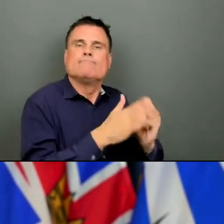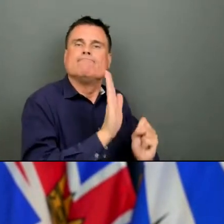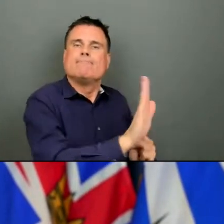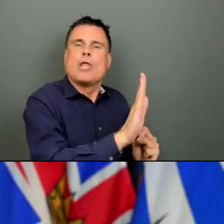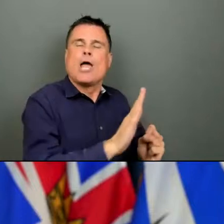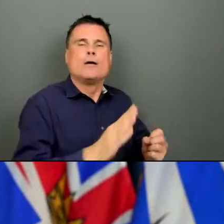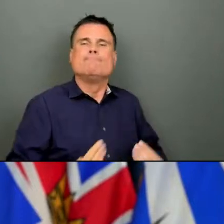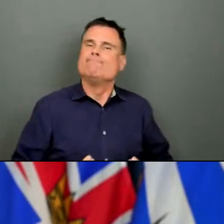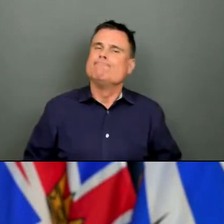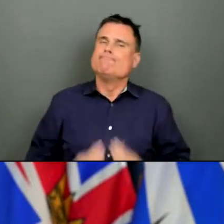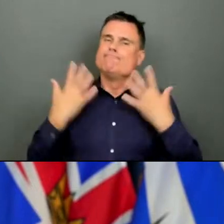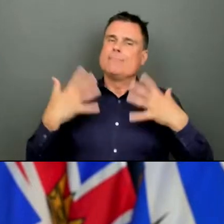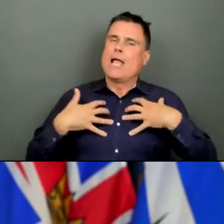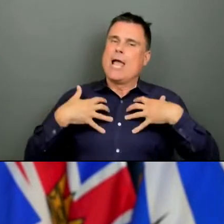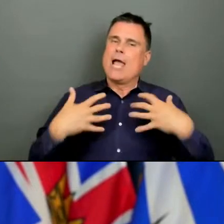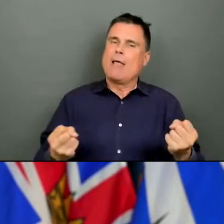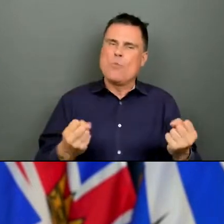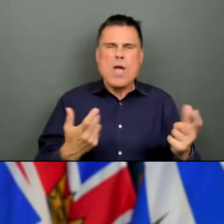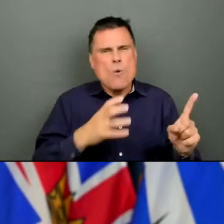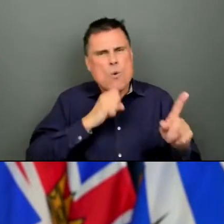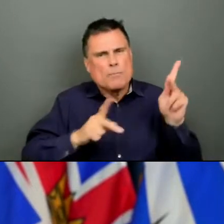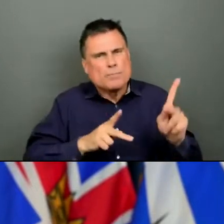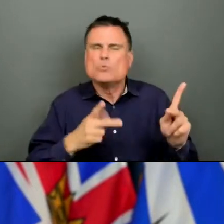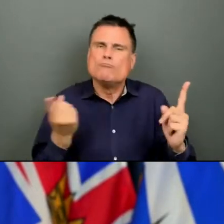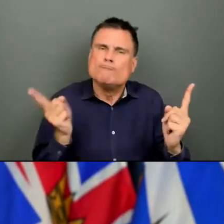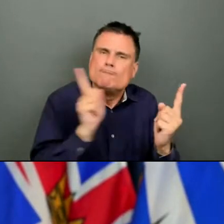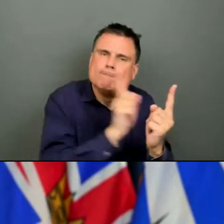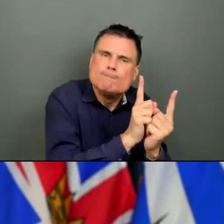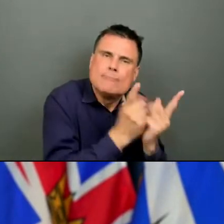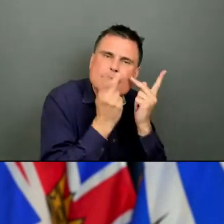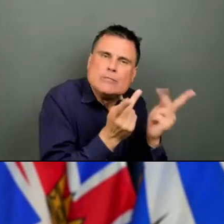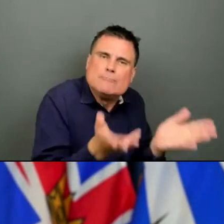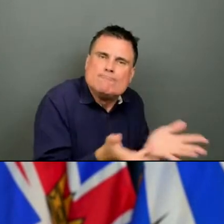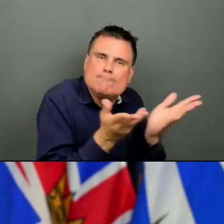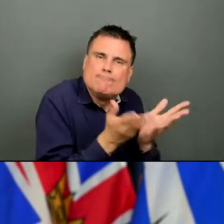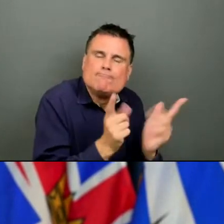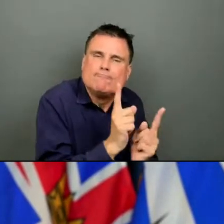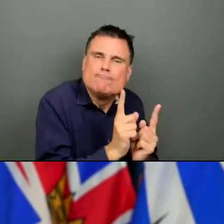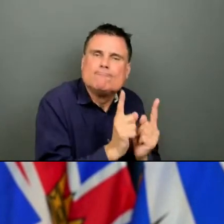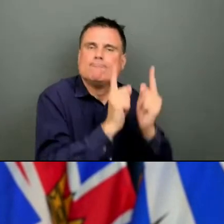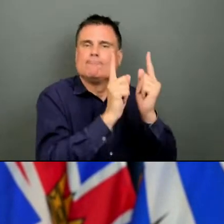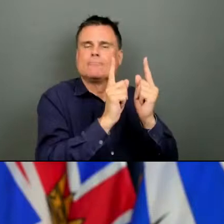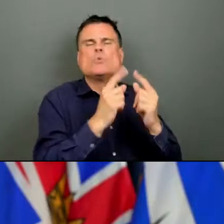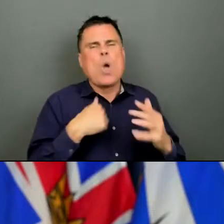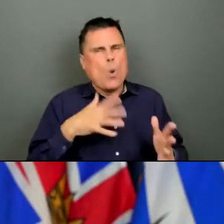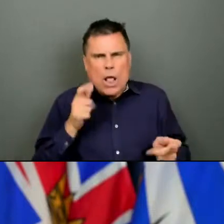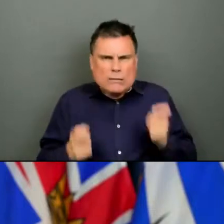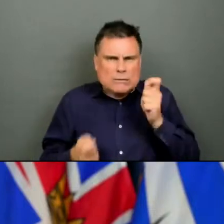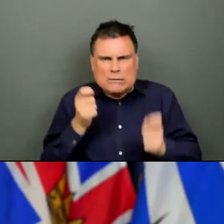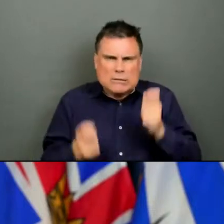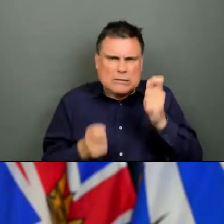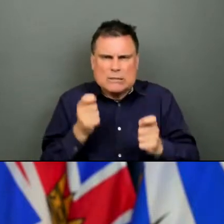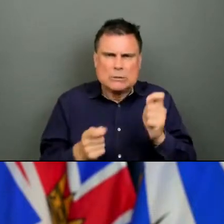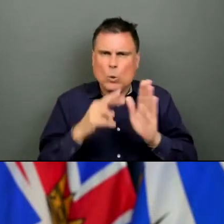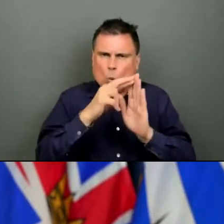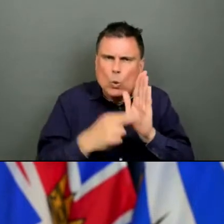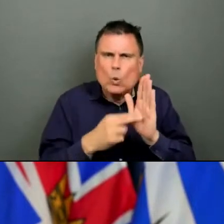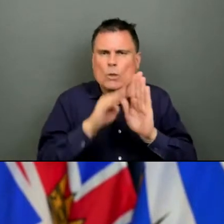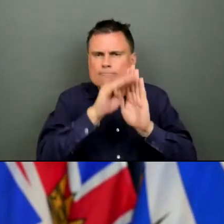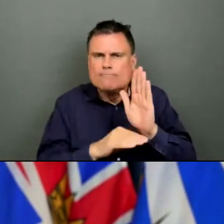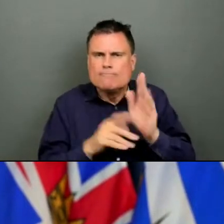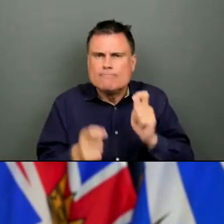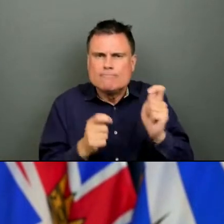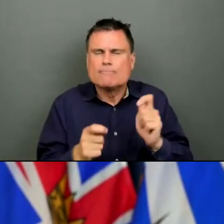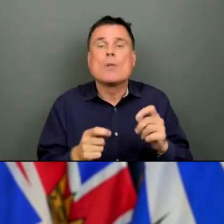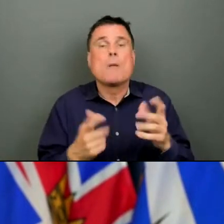been profound. And we're going to continue to revise and adapt to ensure to increase, we hope, access and